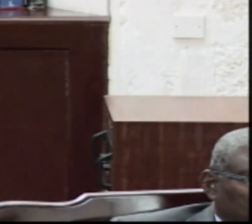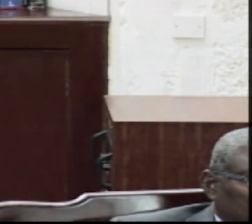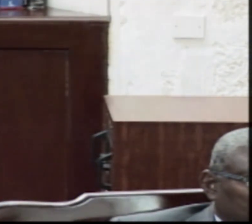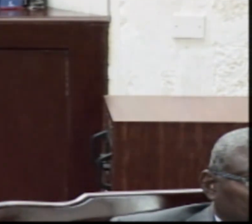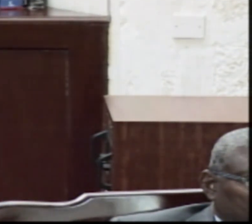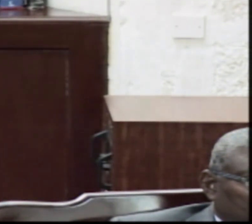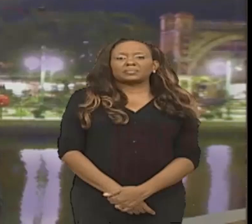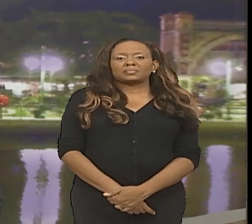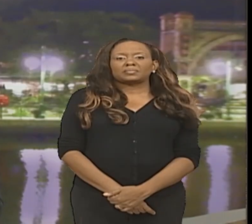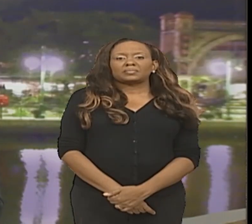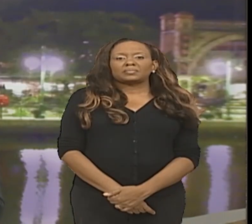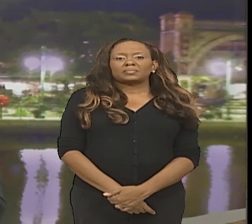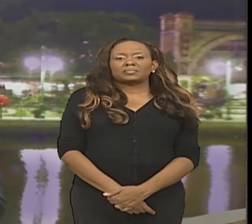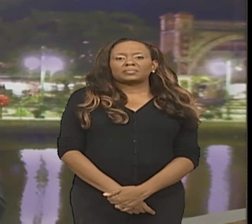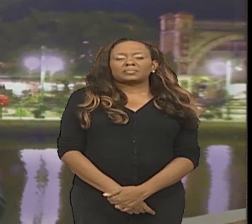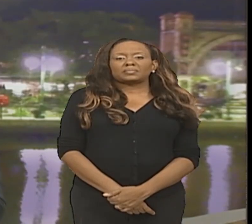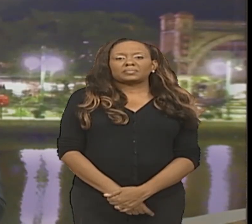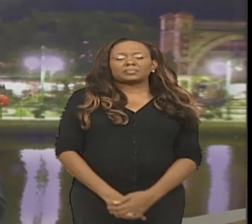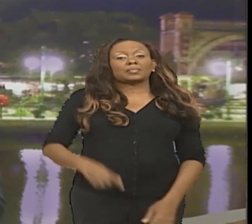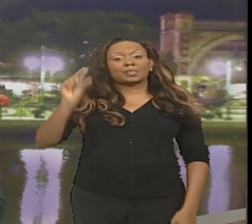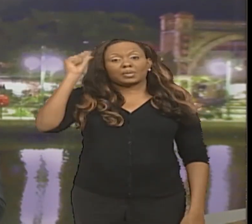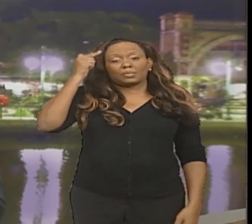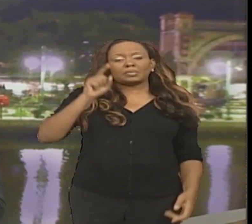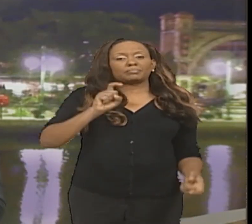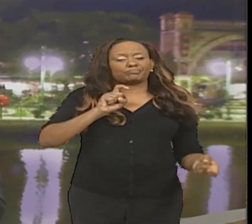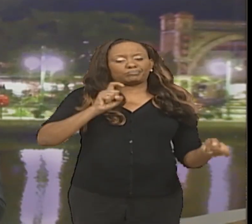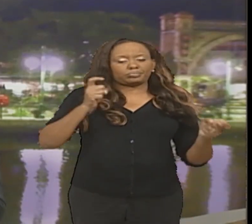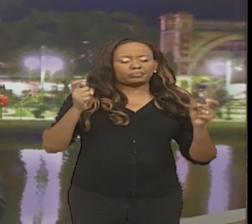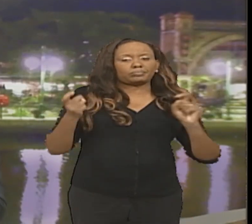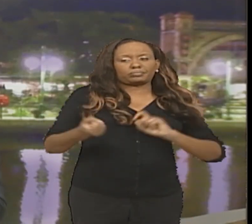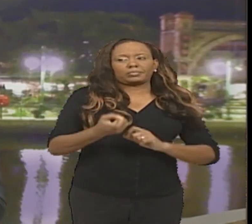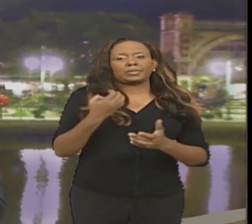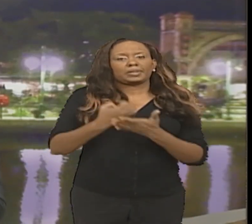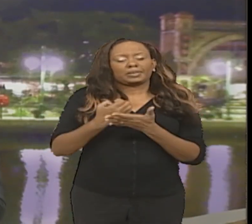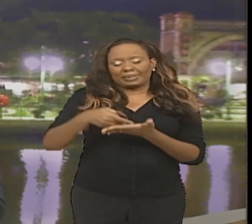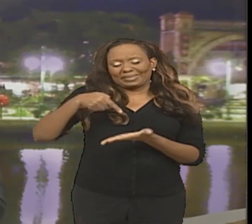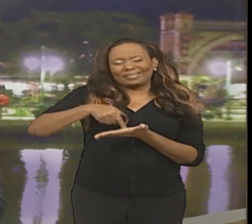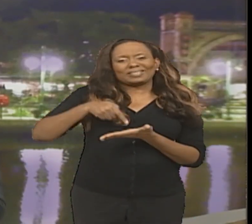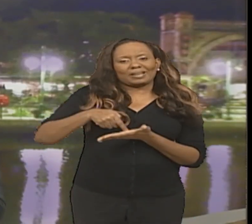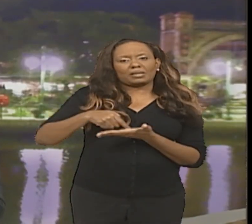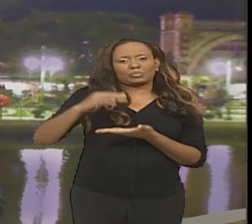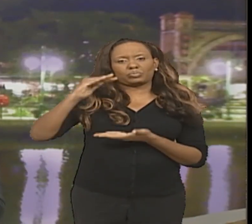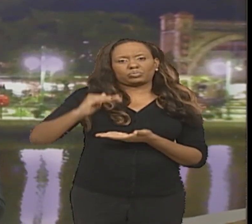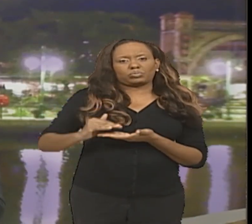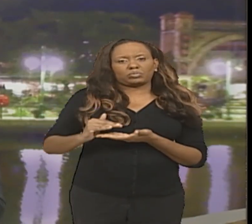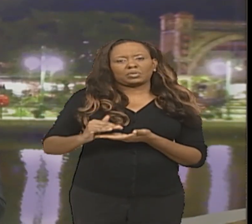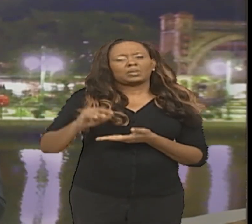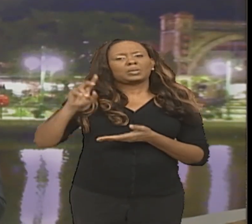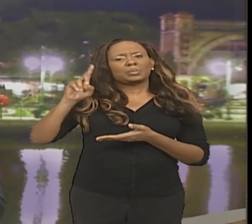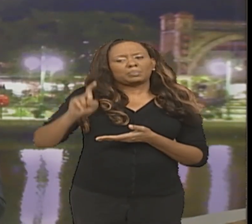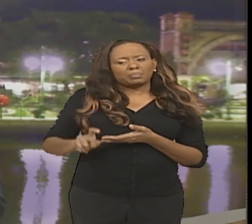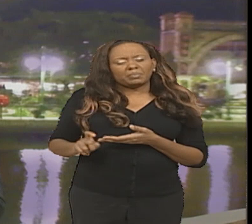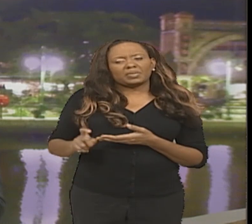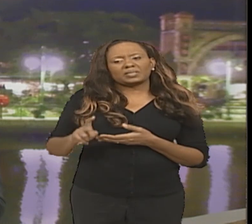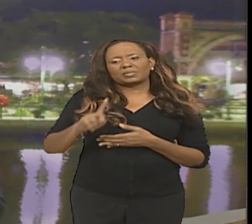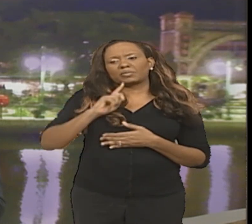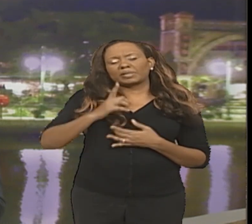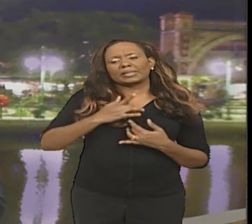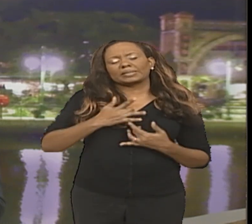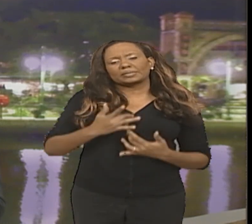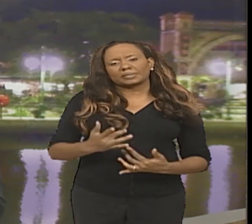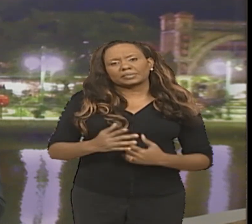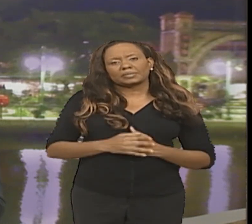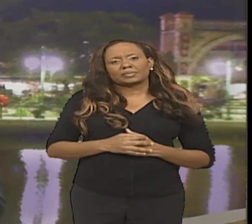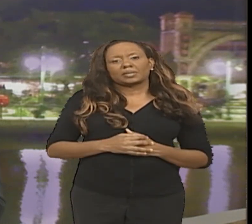economy. Well, as government seeks to restructure its debt, it must do so with compassion. Independent Senator